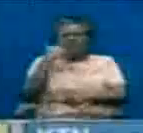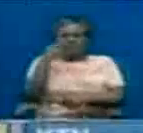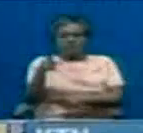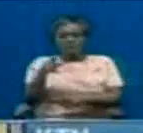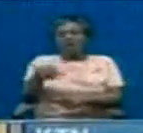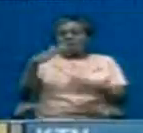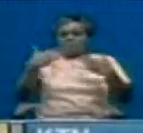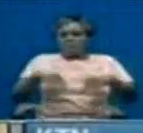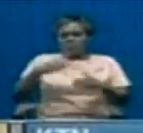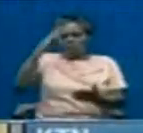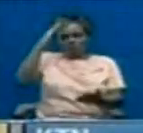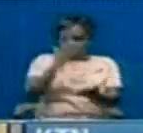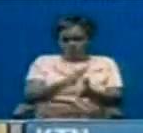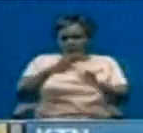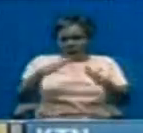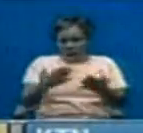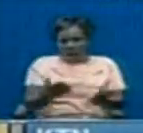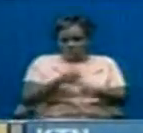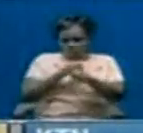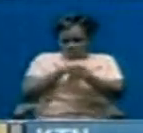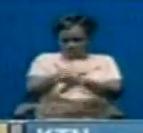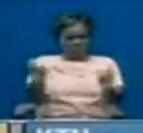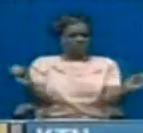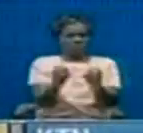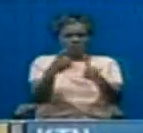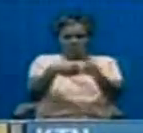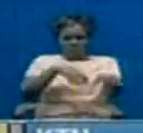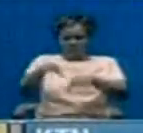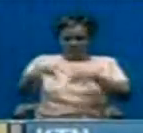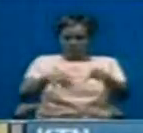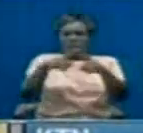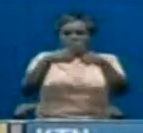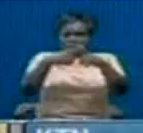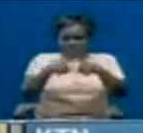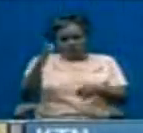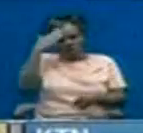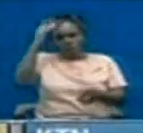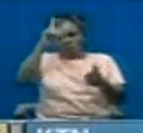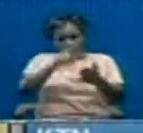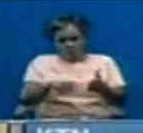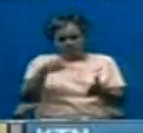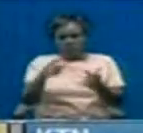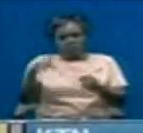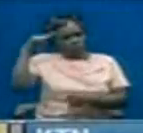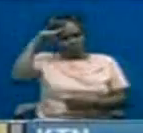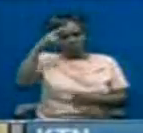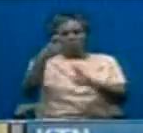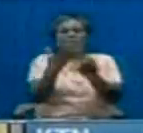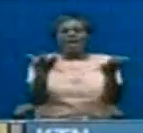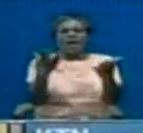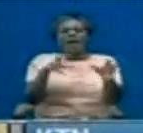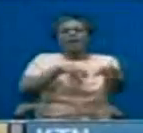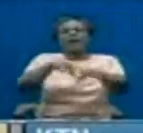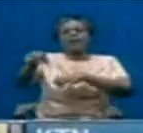actually sure exactly how it's transmitted from animals to humans, but they do know that it originates from the animals.